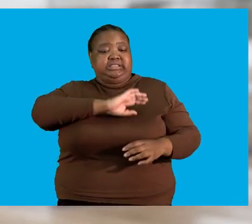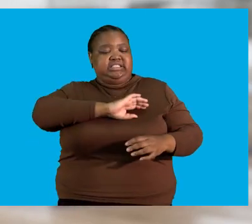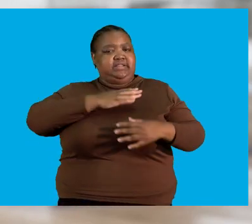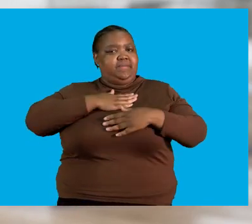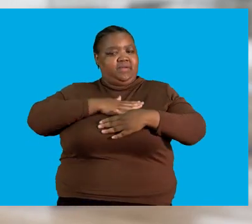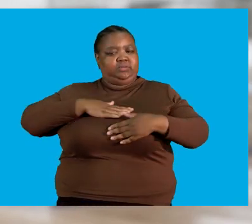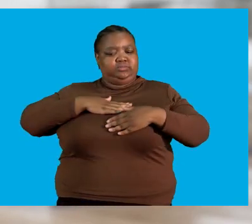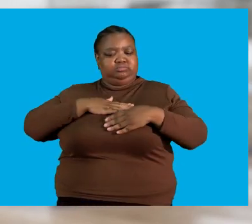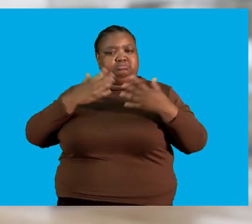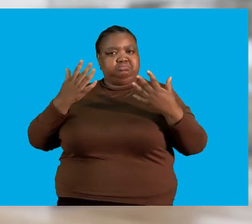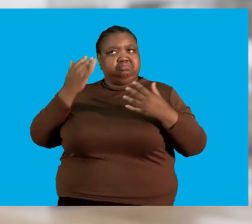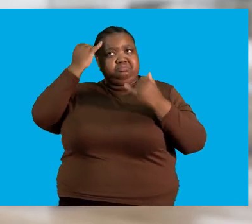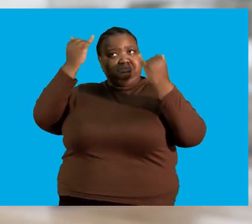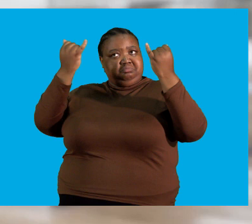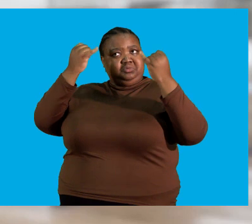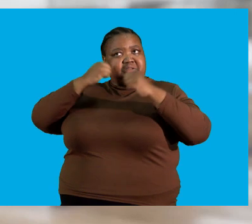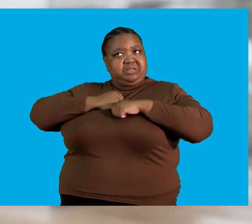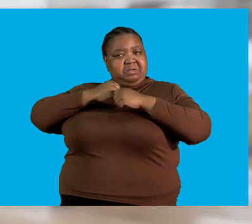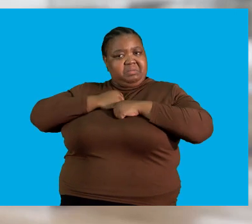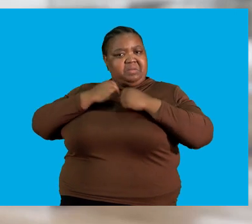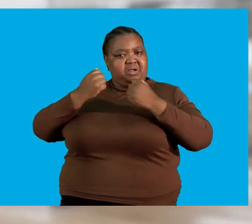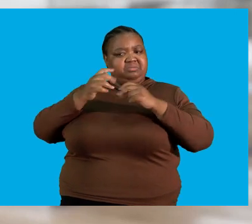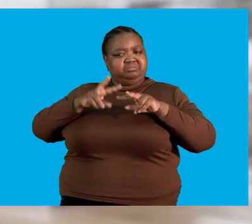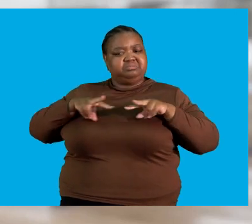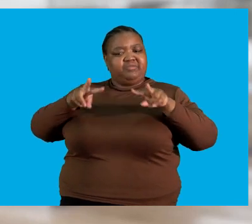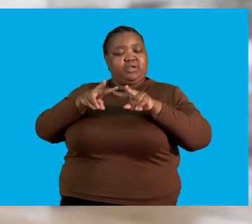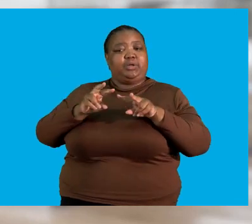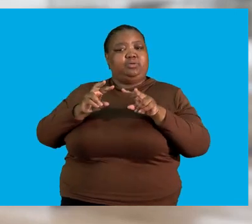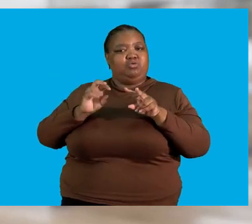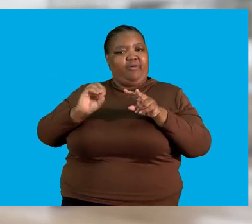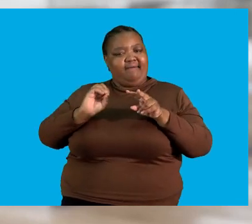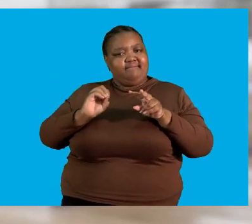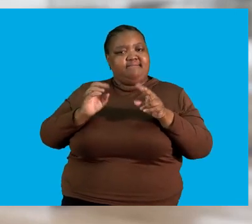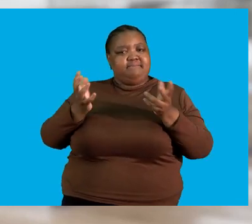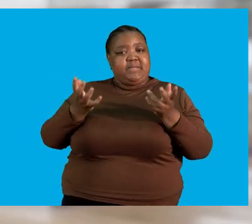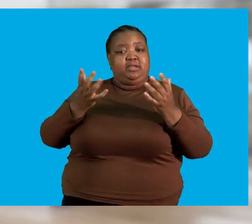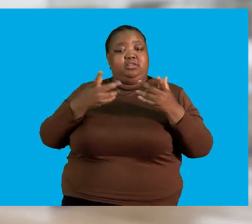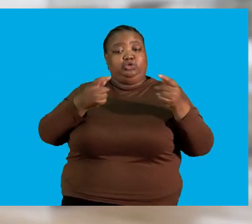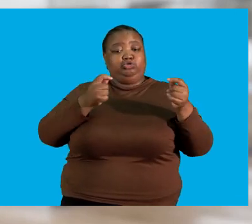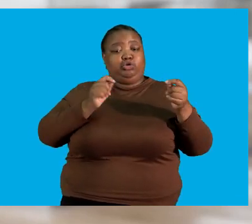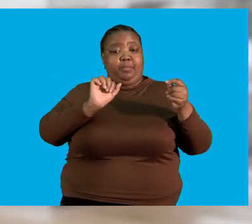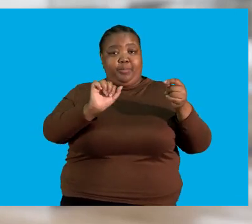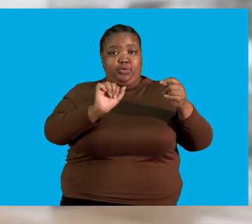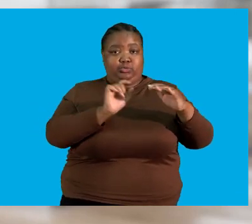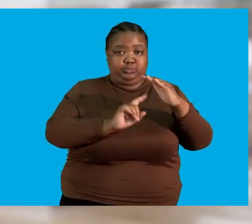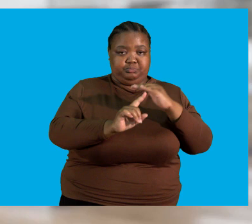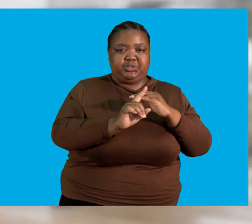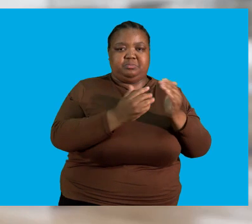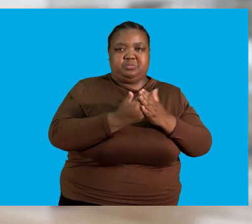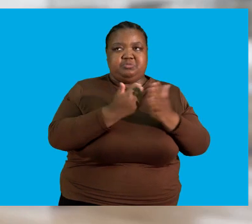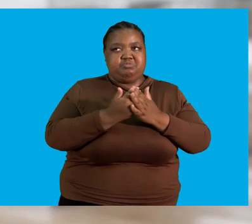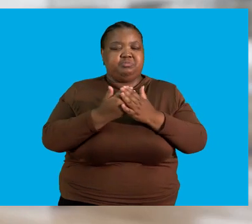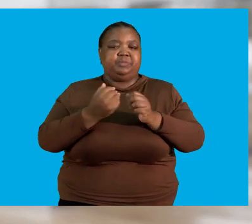that their input is valued and they are more likely to come back and buy from your store instead of that of your